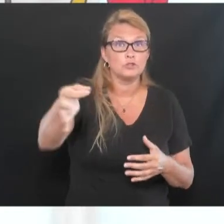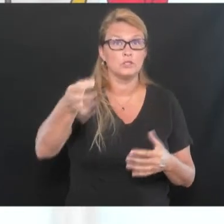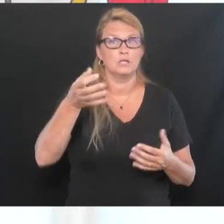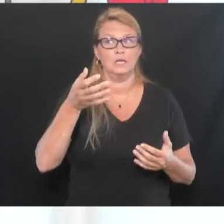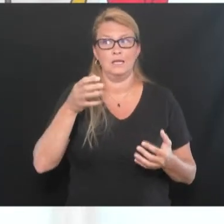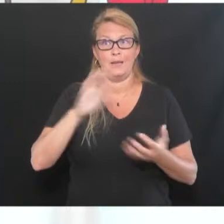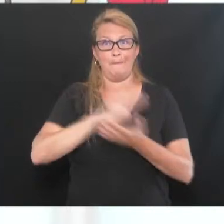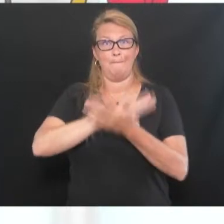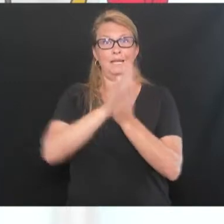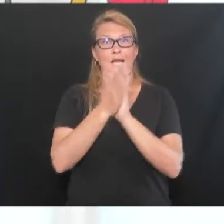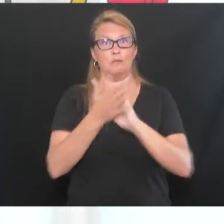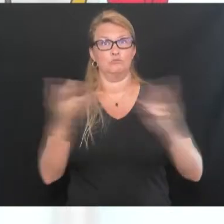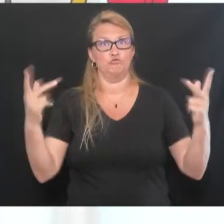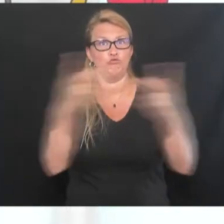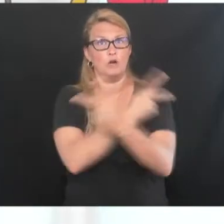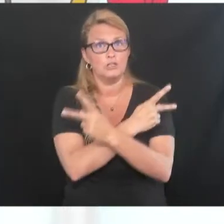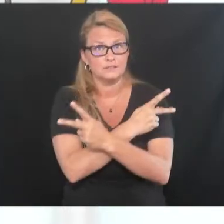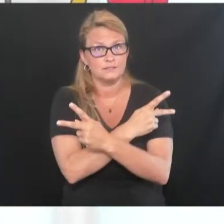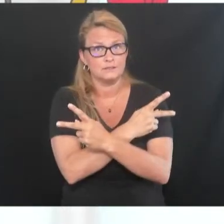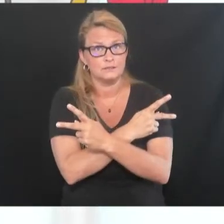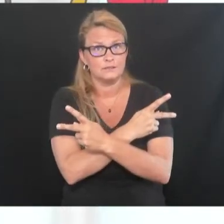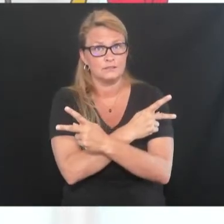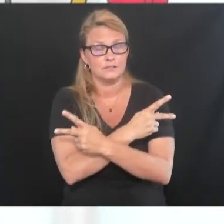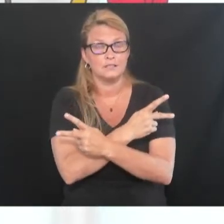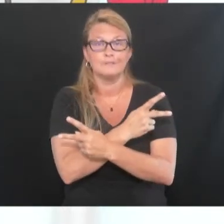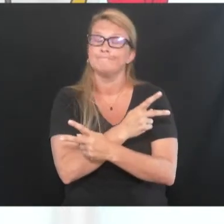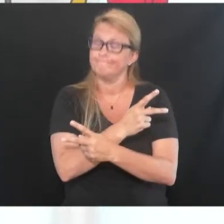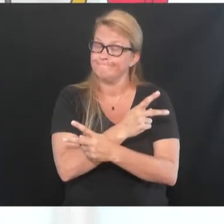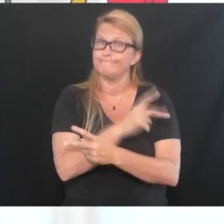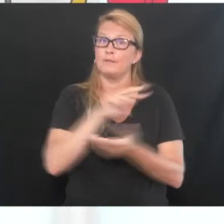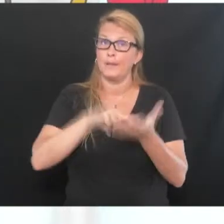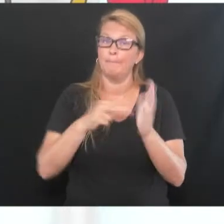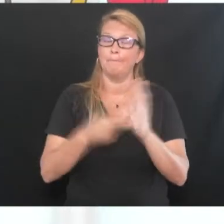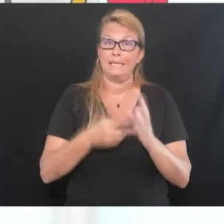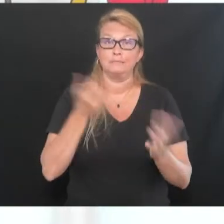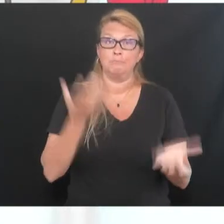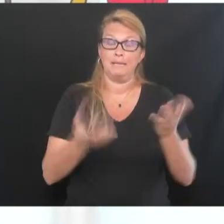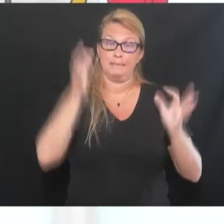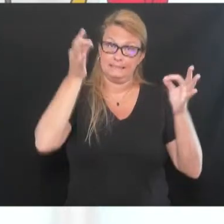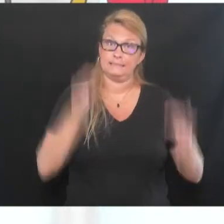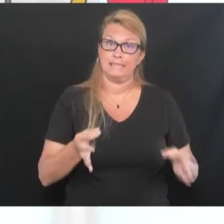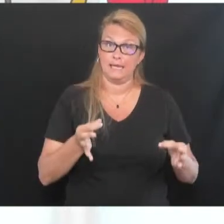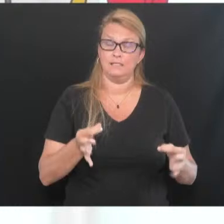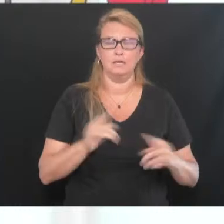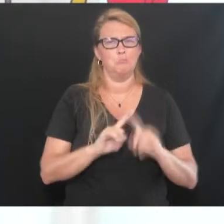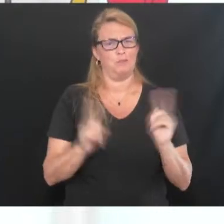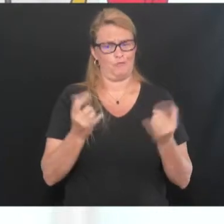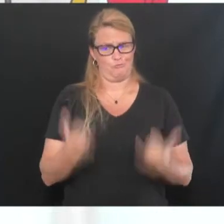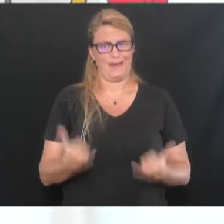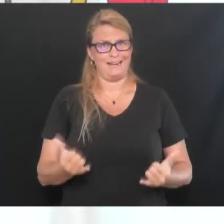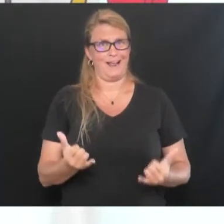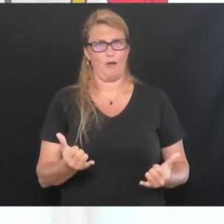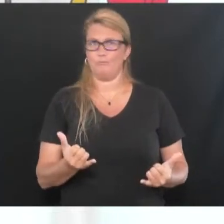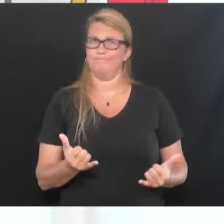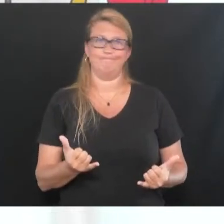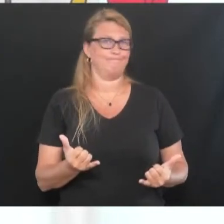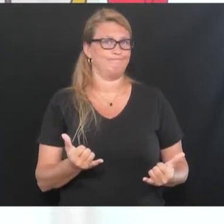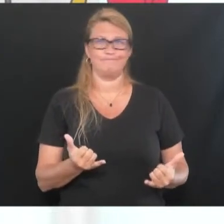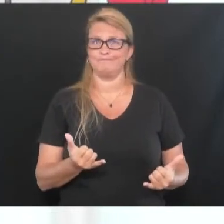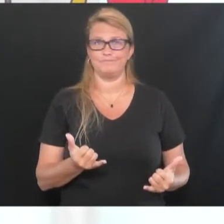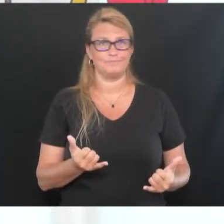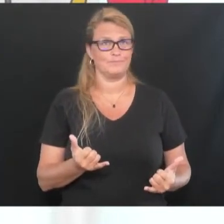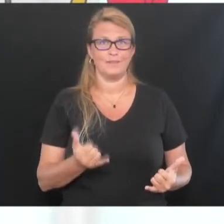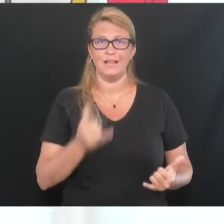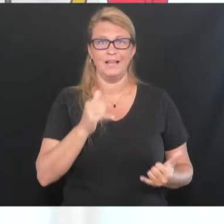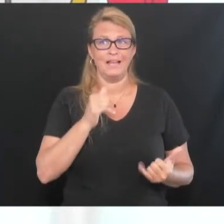uglier and uglier head, and we've got to move, and we've got to move that way. But today, I do not have